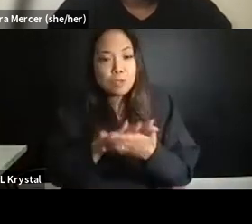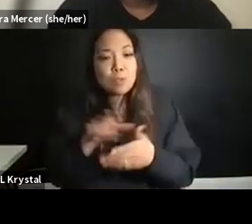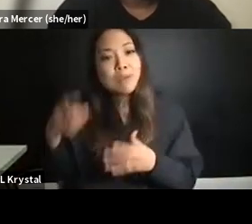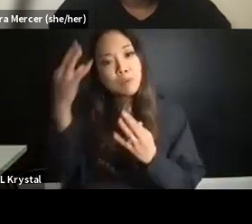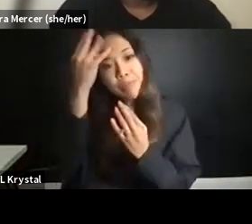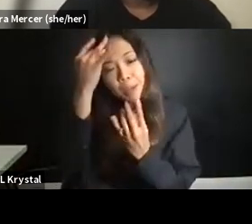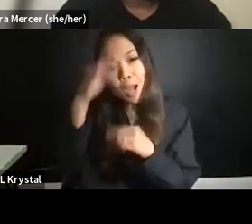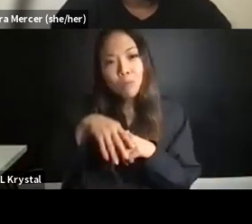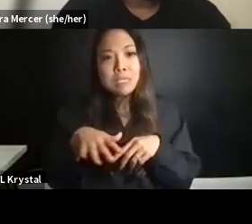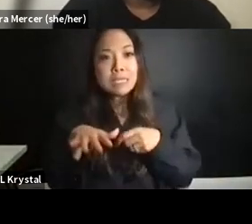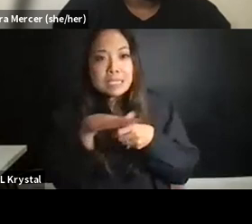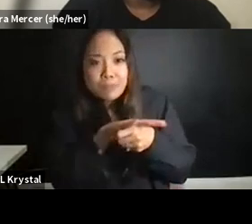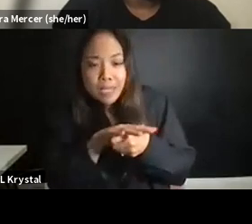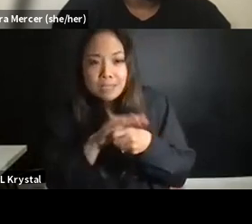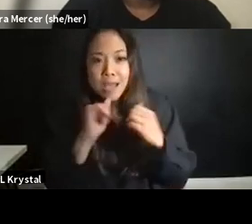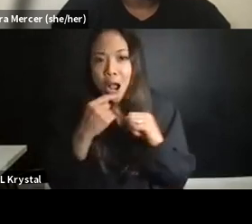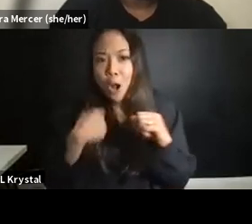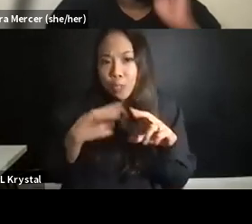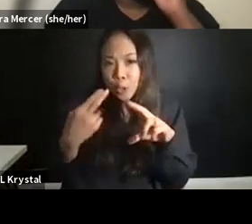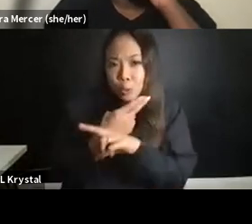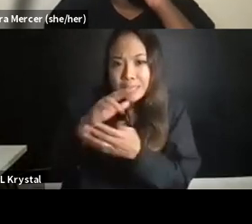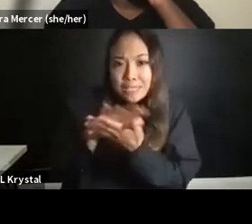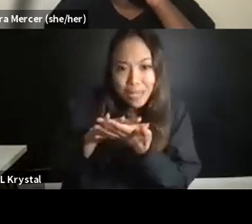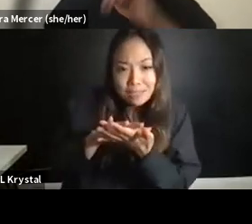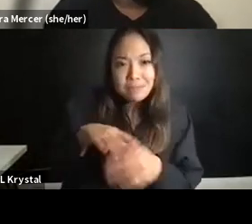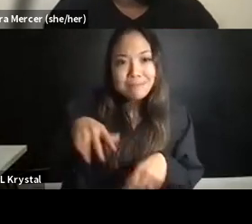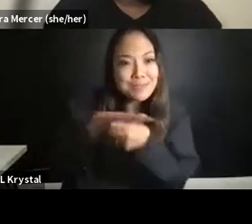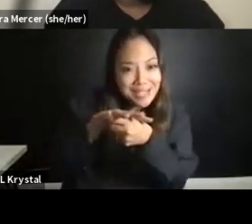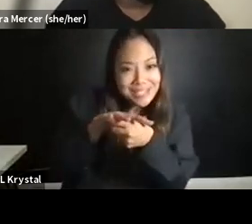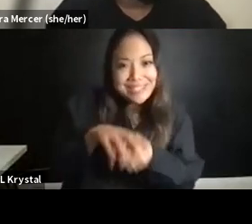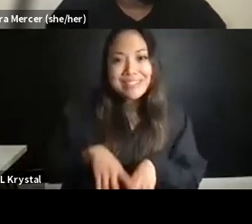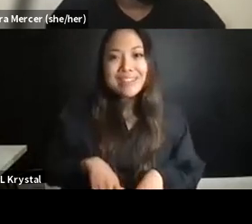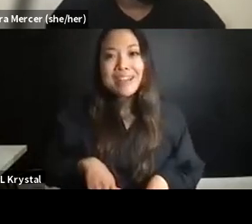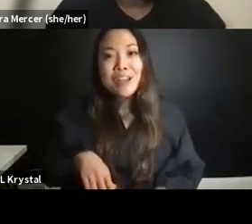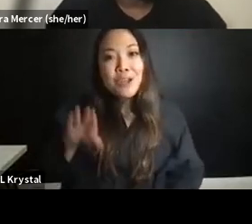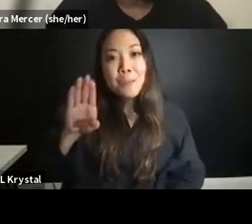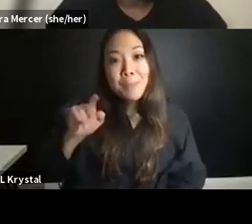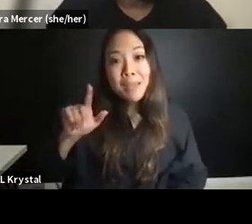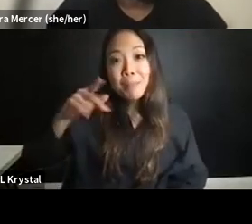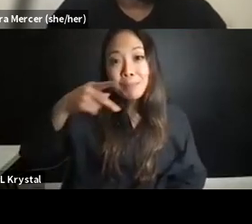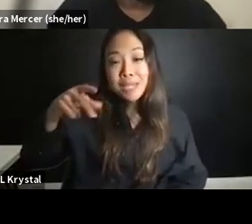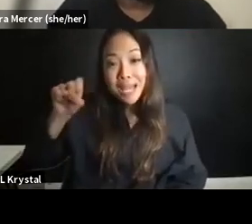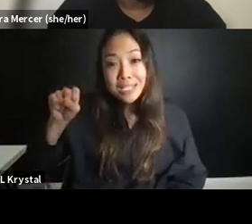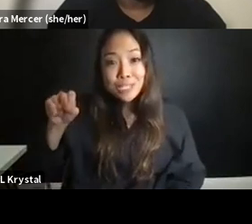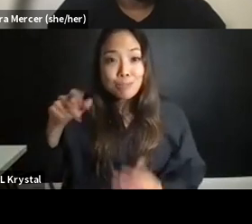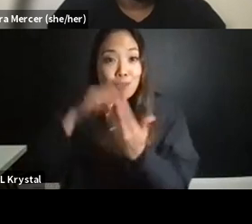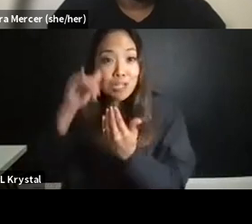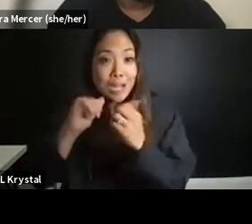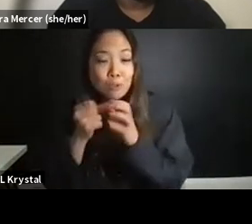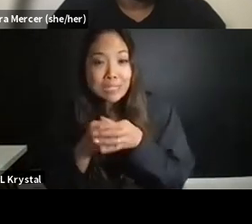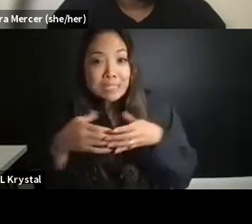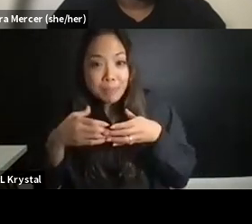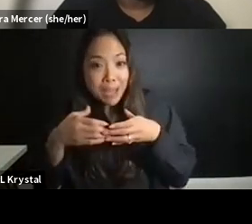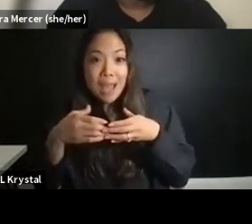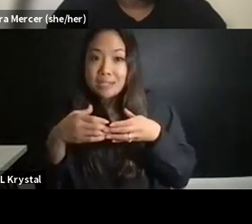as we think about our build pps projects and how we can expand that and make it available i appreciate that um